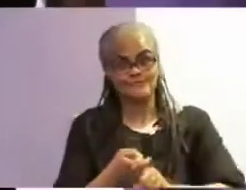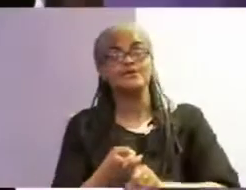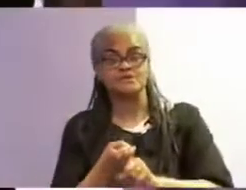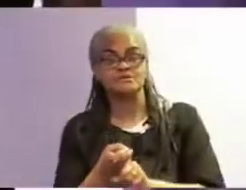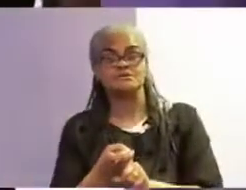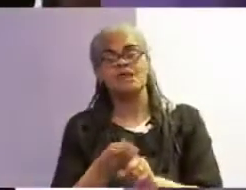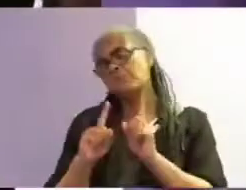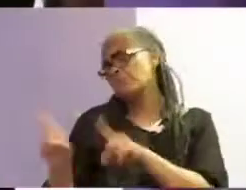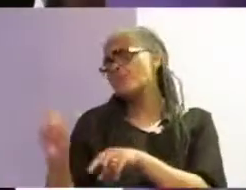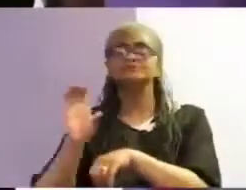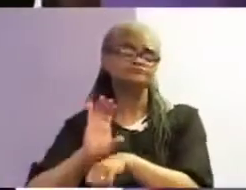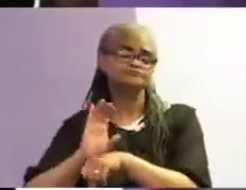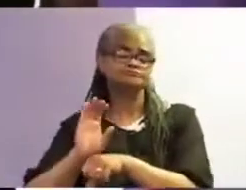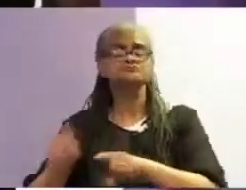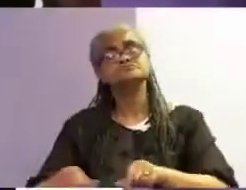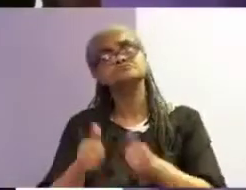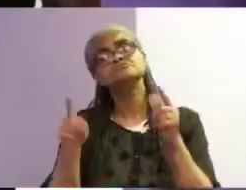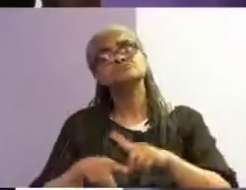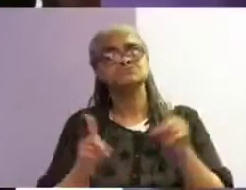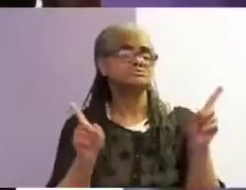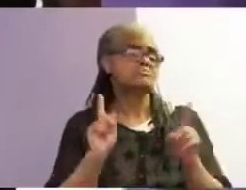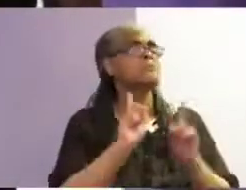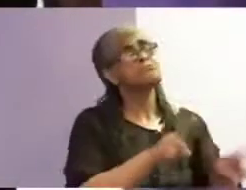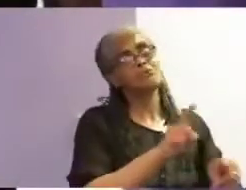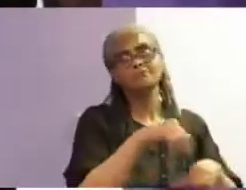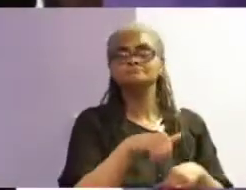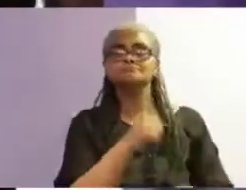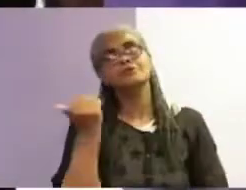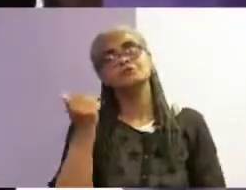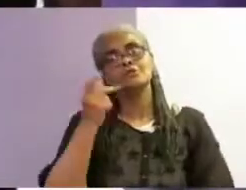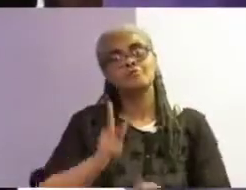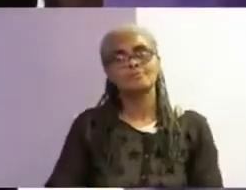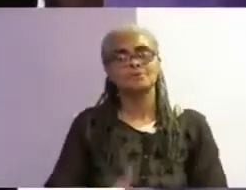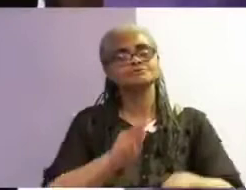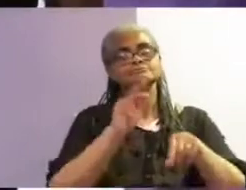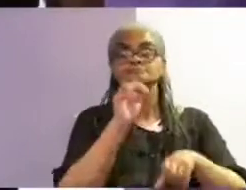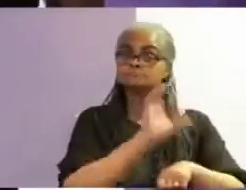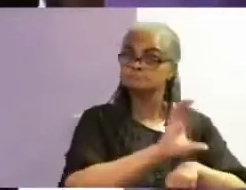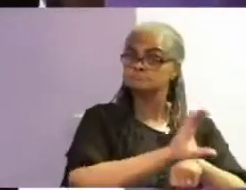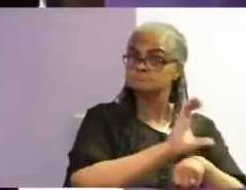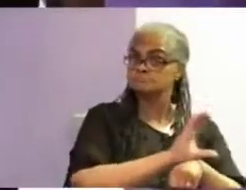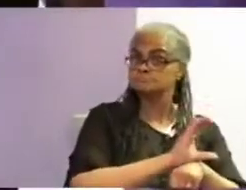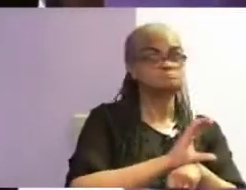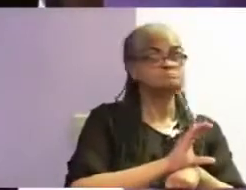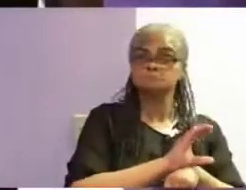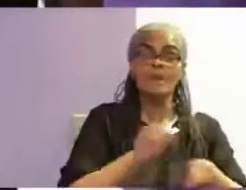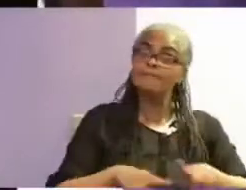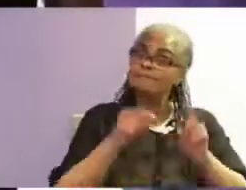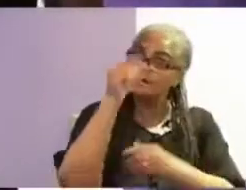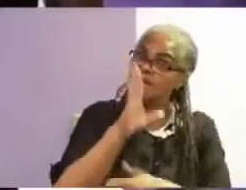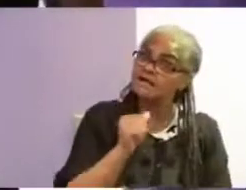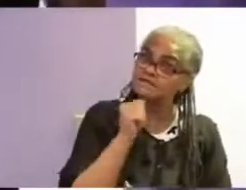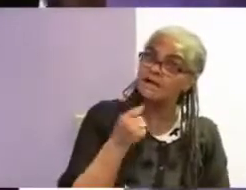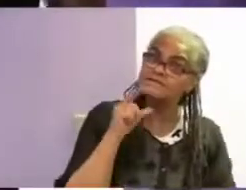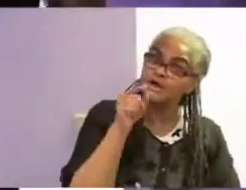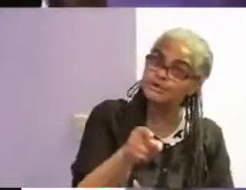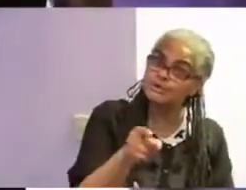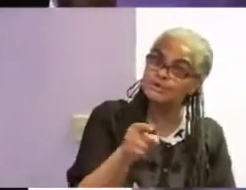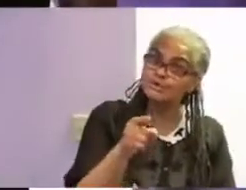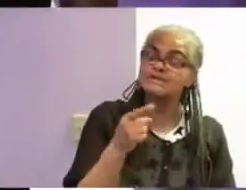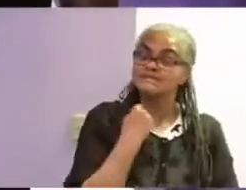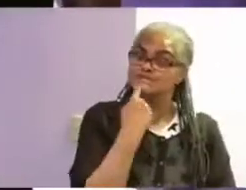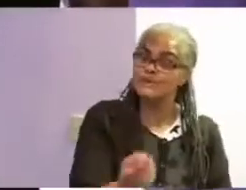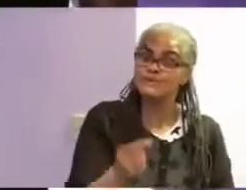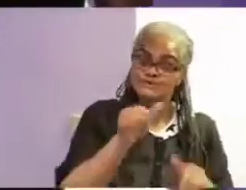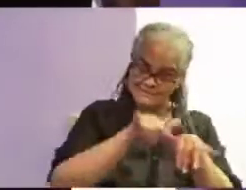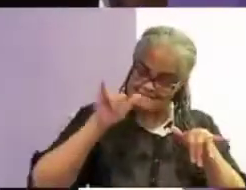so-and-so's church. You're to come over so-and-so's church. But God didn't tell you to go over there. He told you to stay right